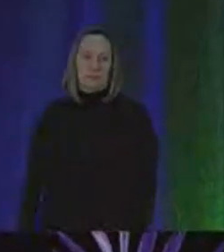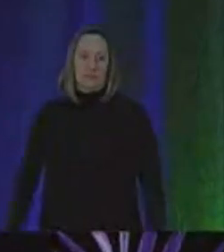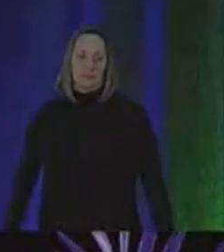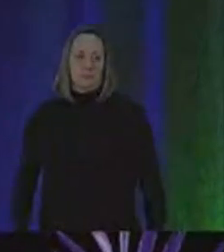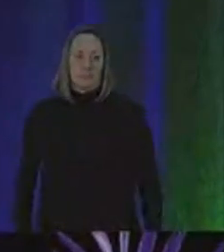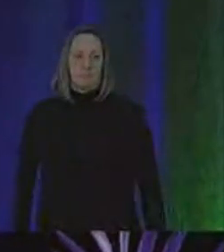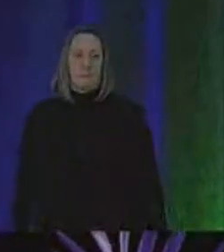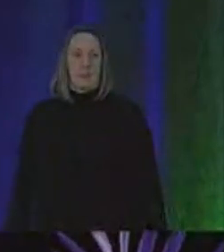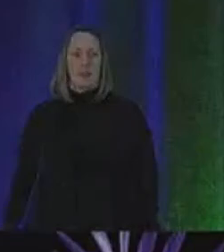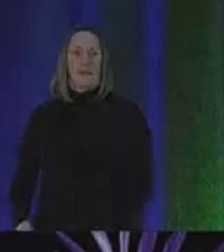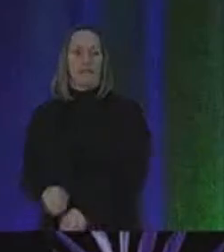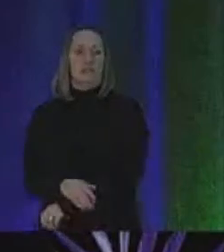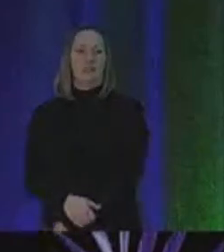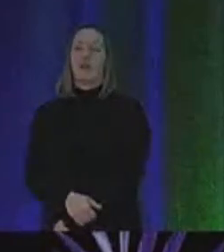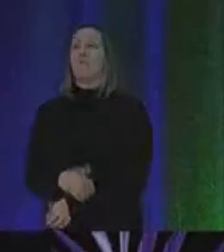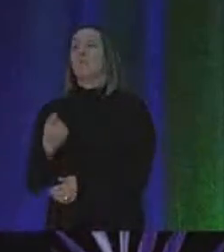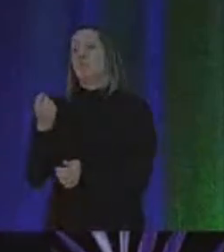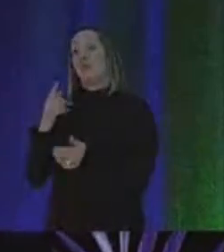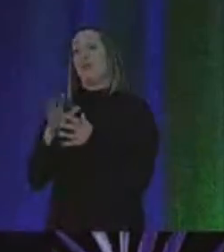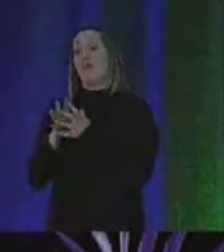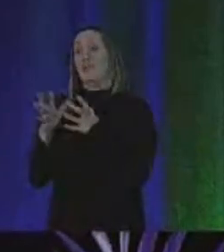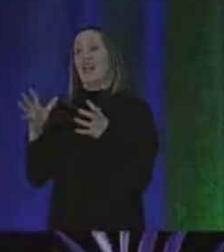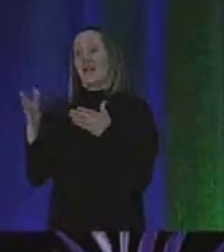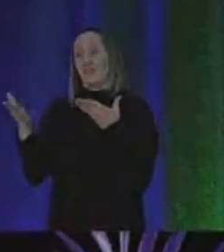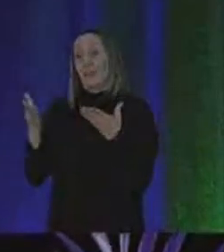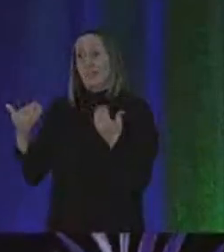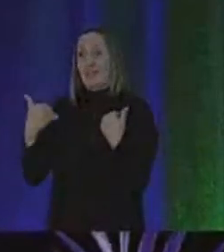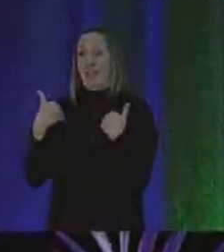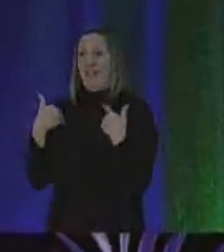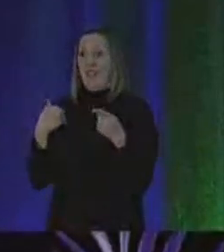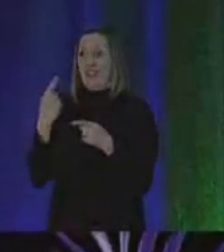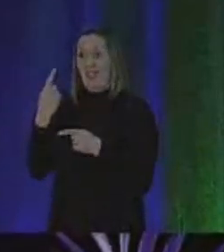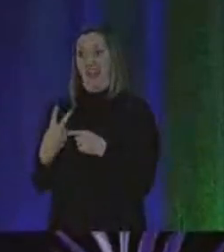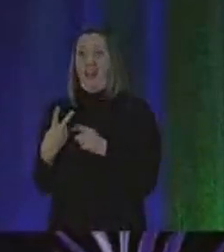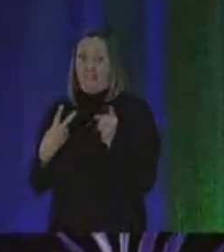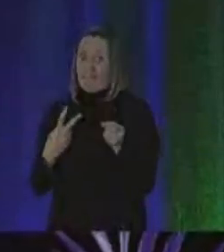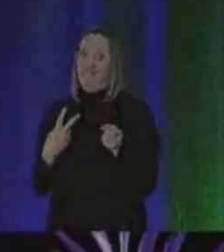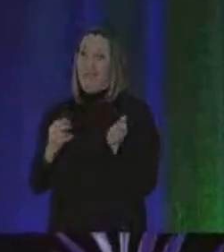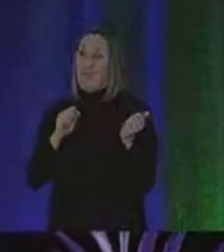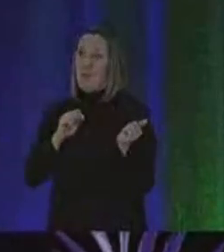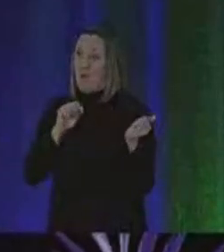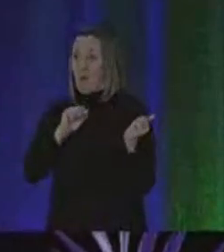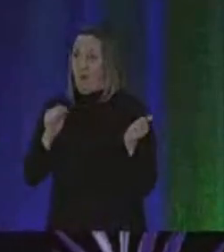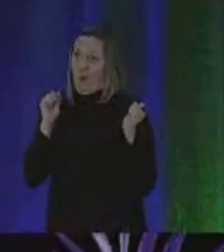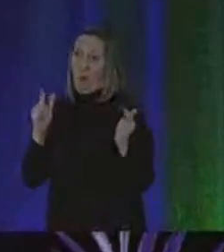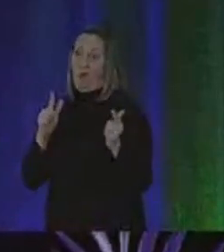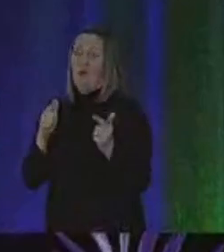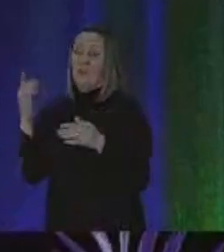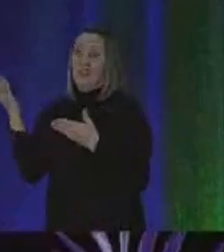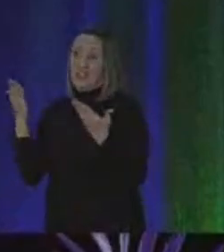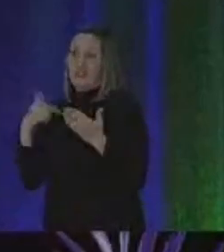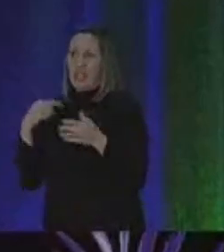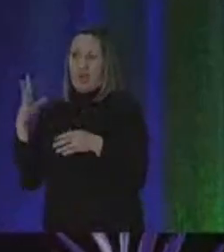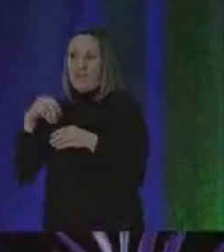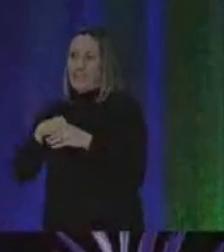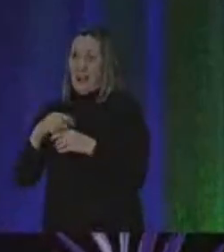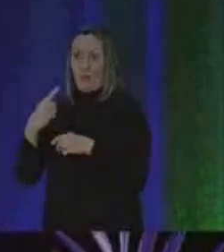But, okay, we have a lot of services. This is half of all the services. I couldn't even put it onto one